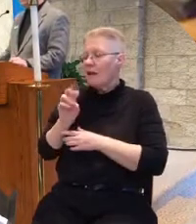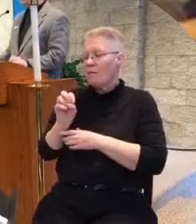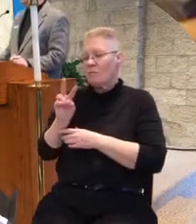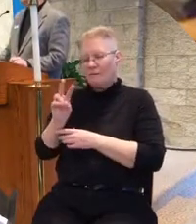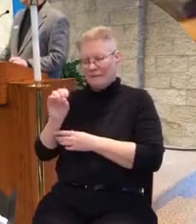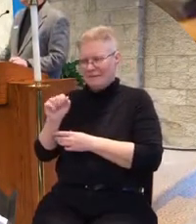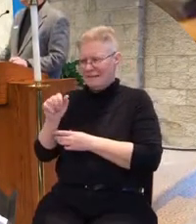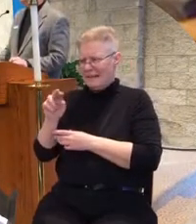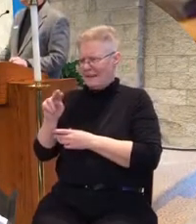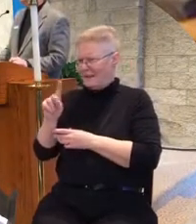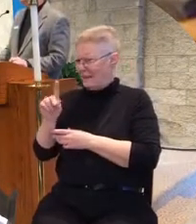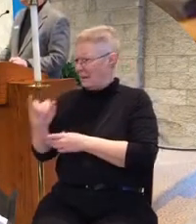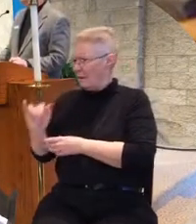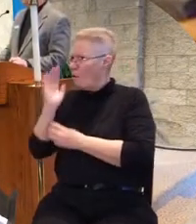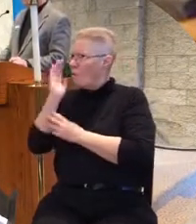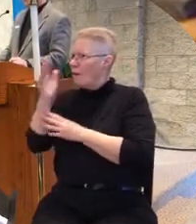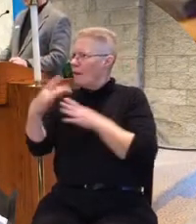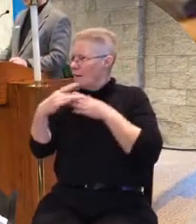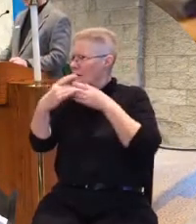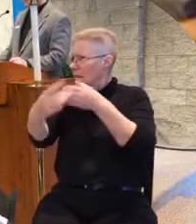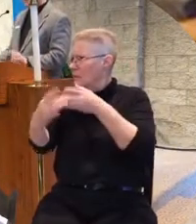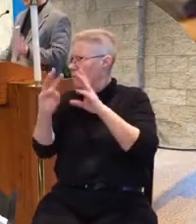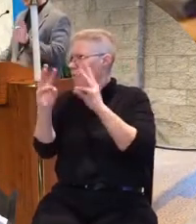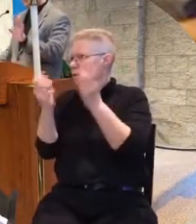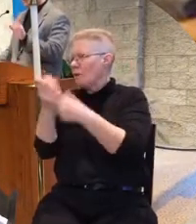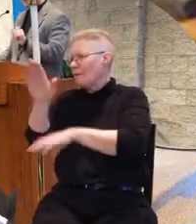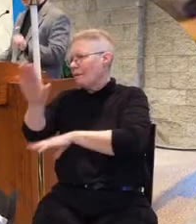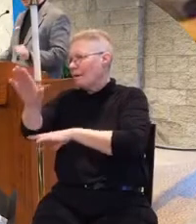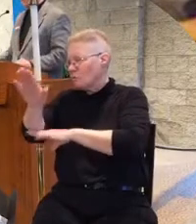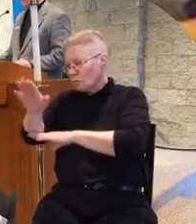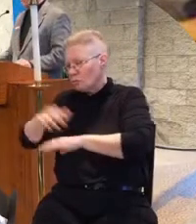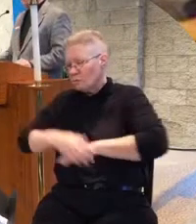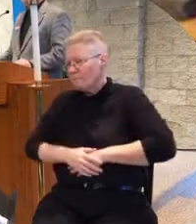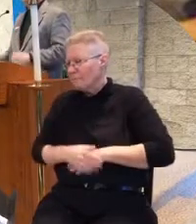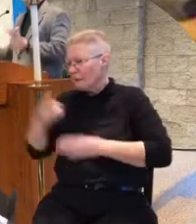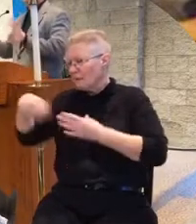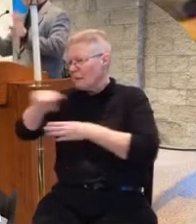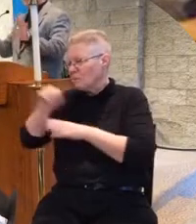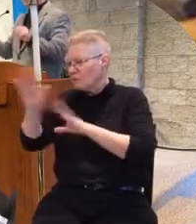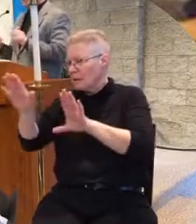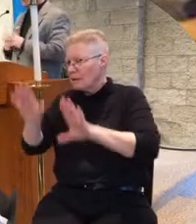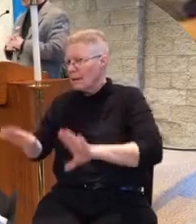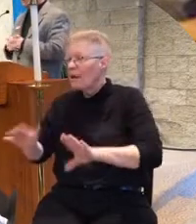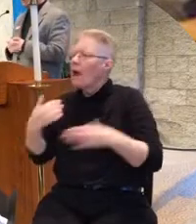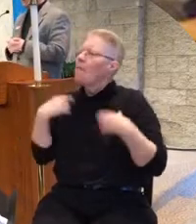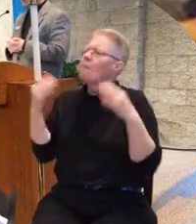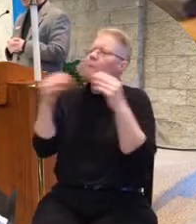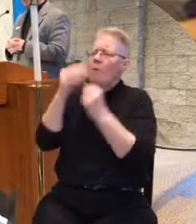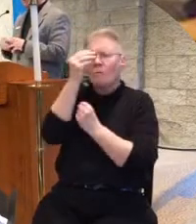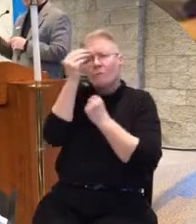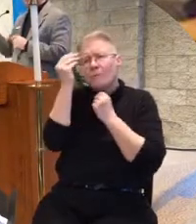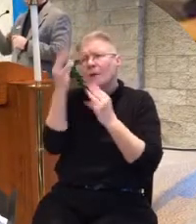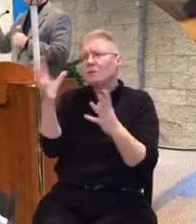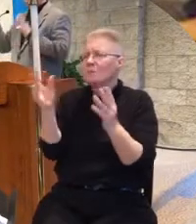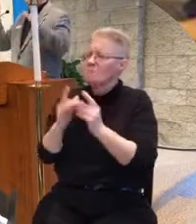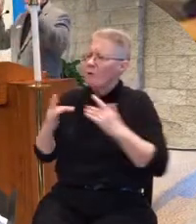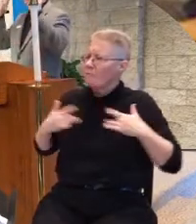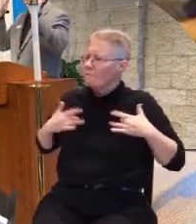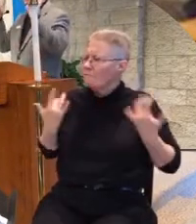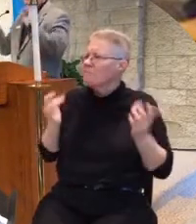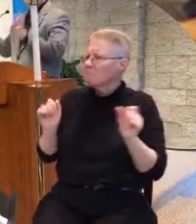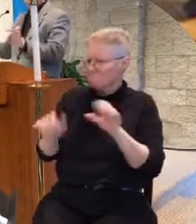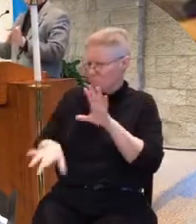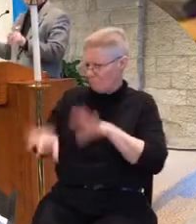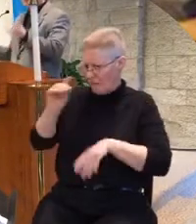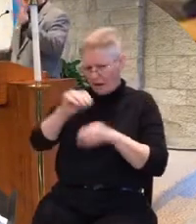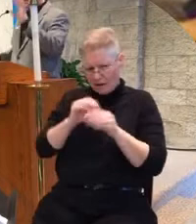possibility workshop in the afternoon at 1:30. That's next Sunday. There's a lot more information and a lot more events. You can find them in